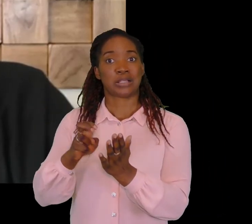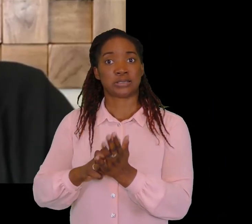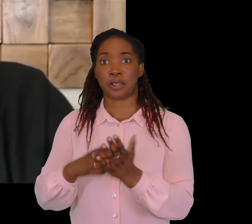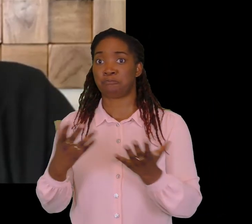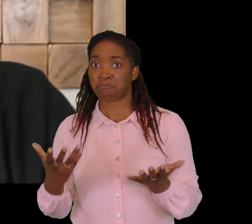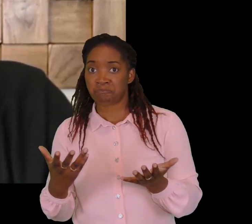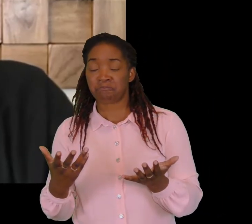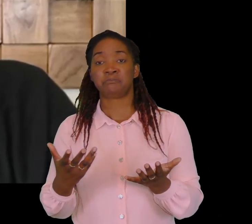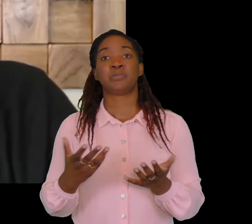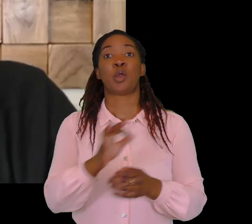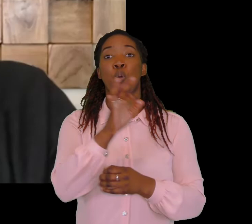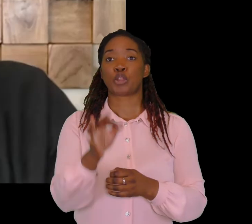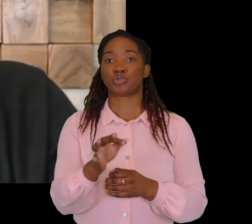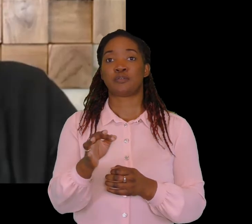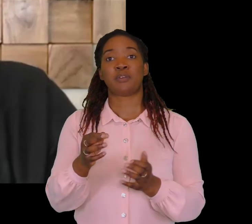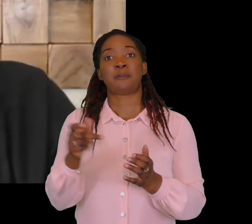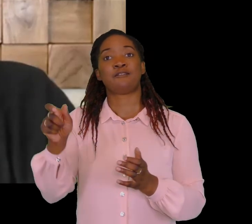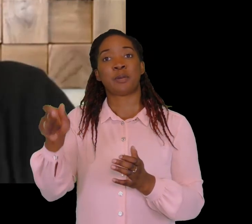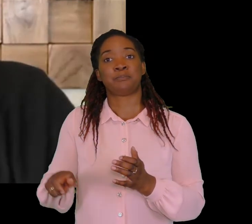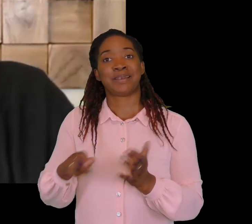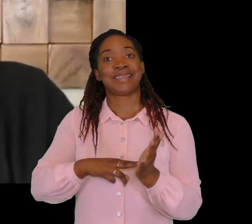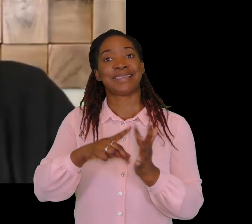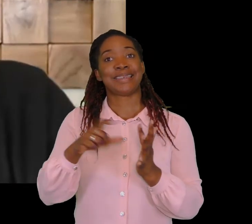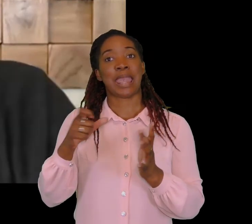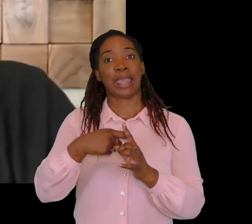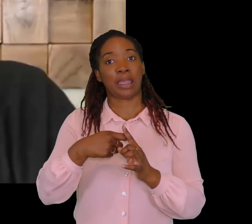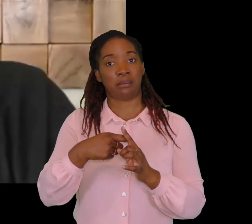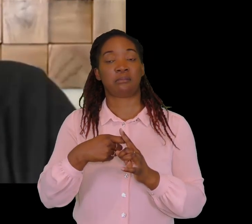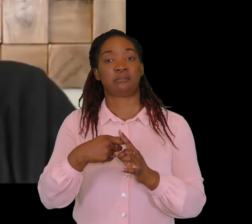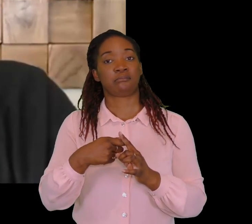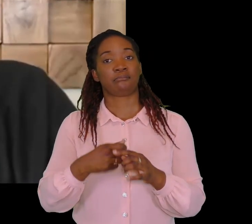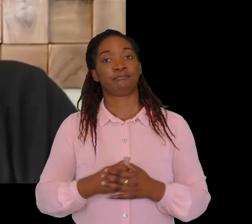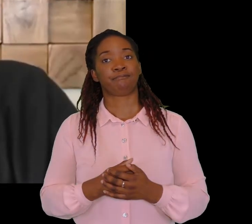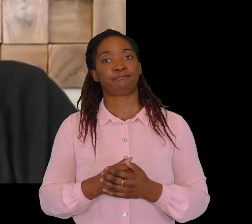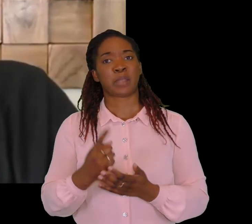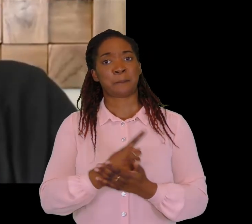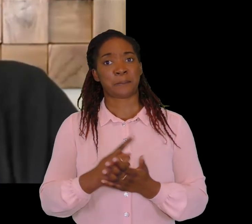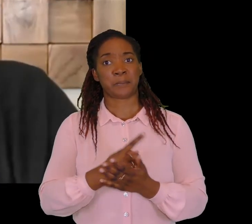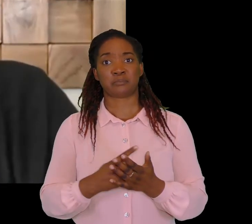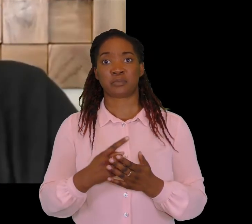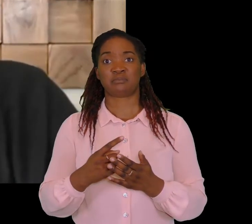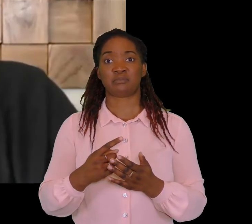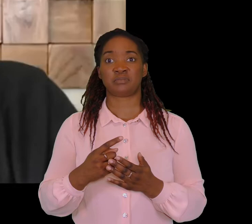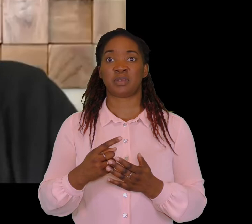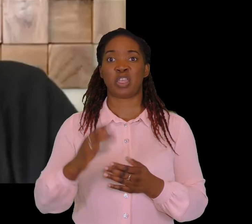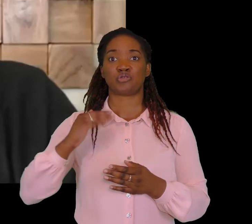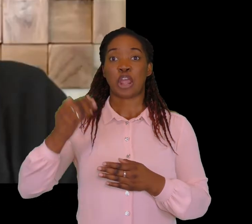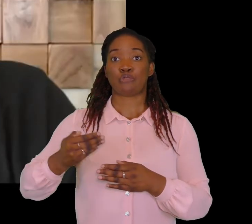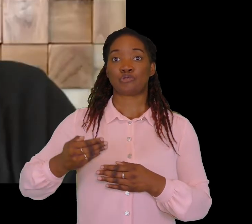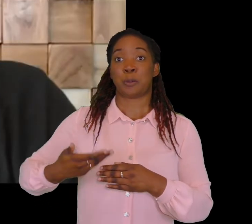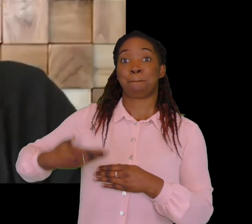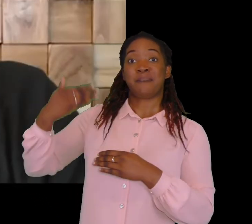resurgence of the right. A question from Nick Brown about about the previous generation